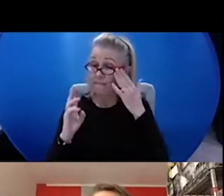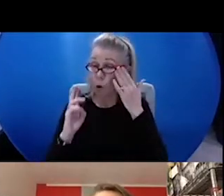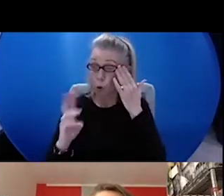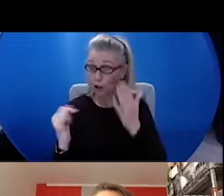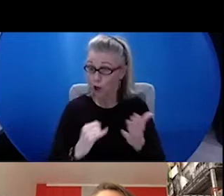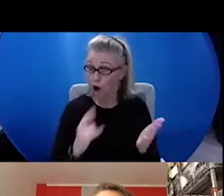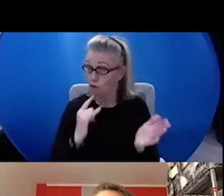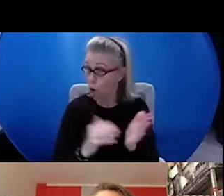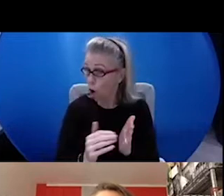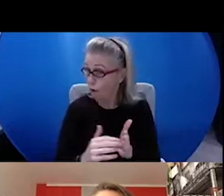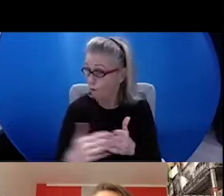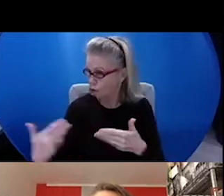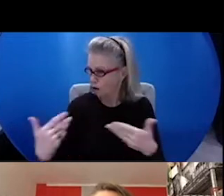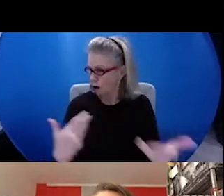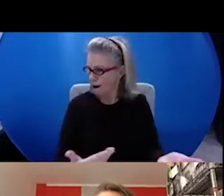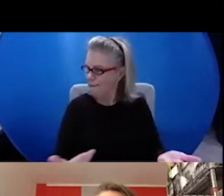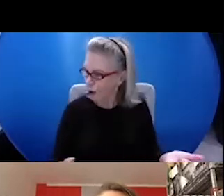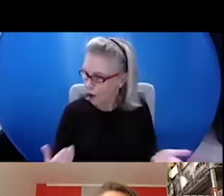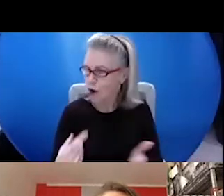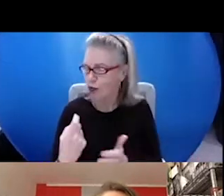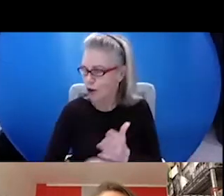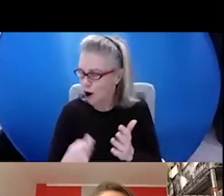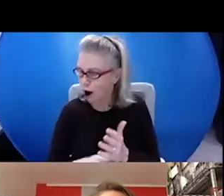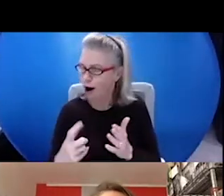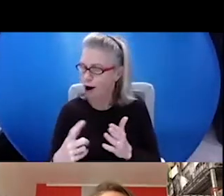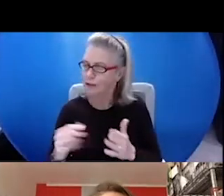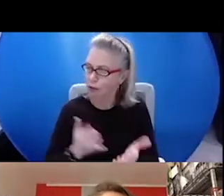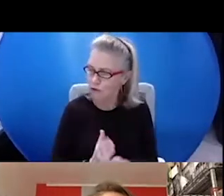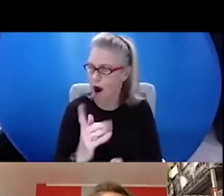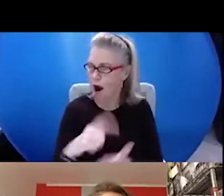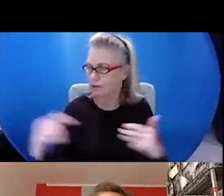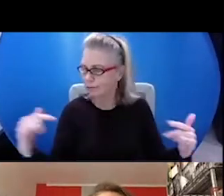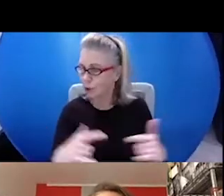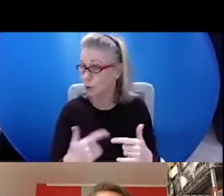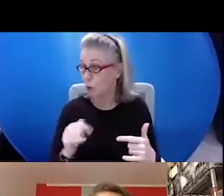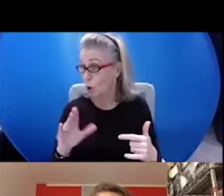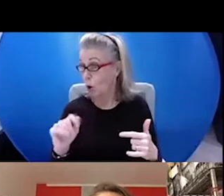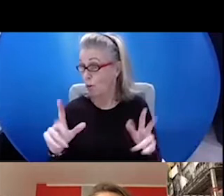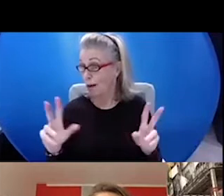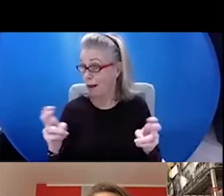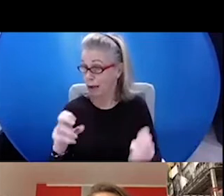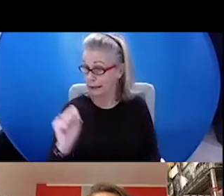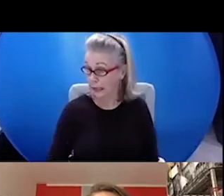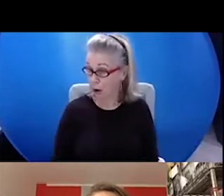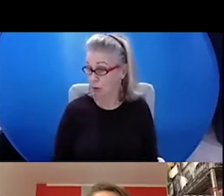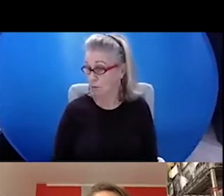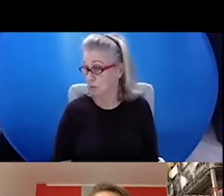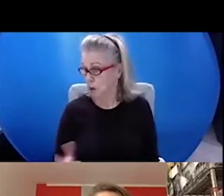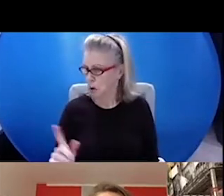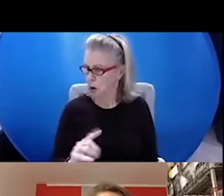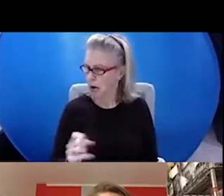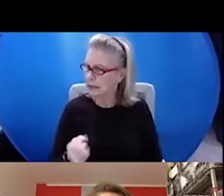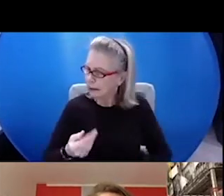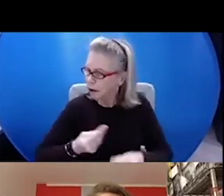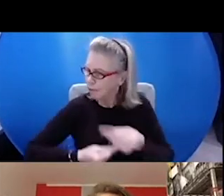and right to come to the so-called global South, is there space for reciprocity in this supposed exchange? Who gets to